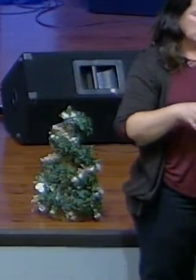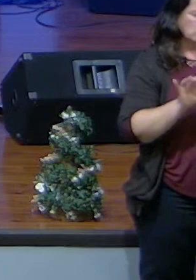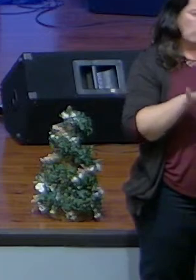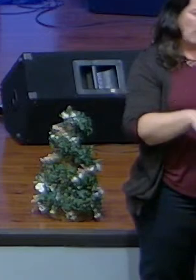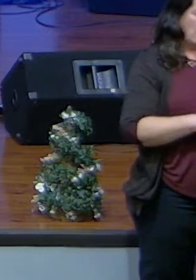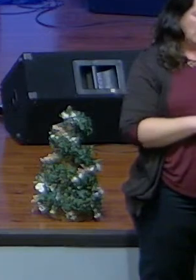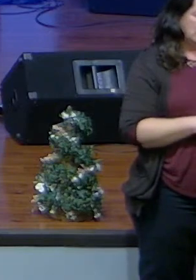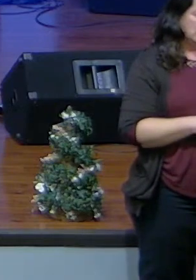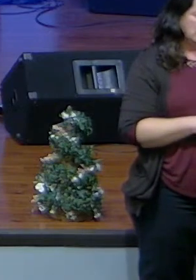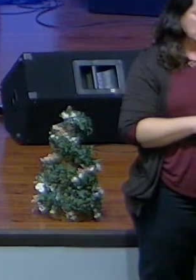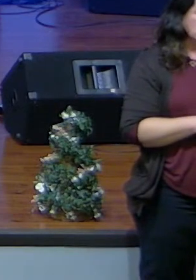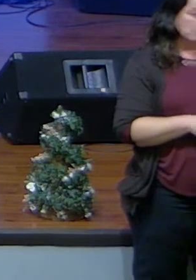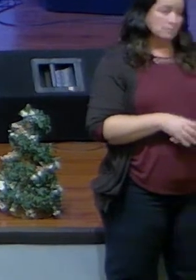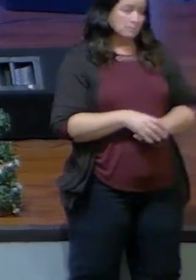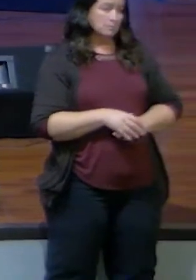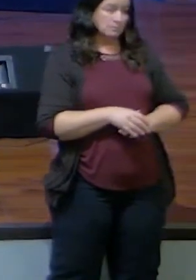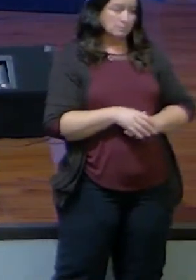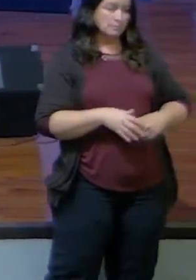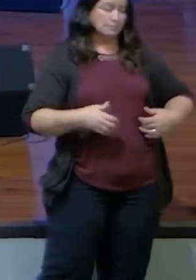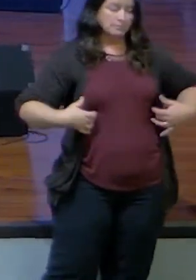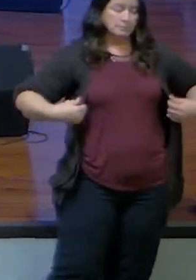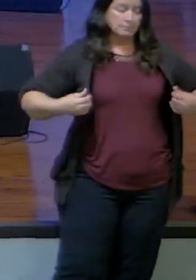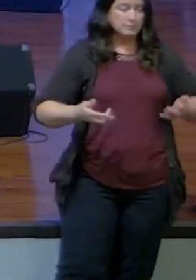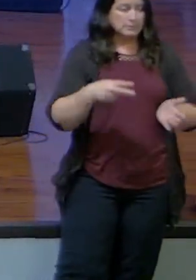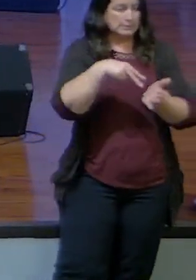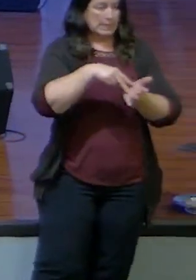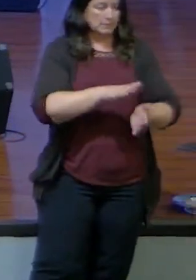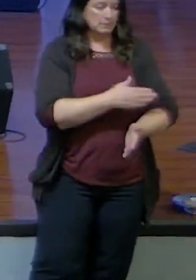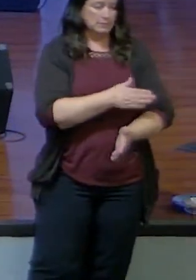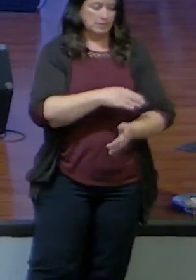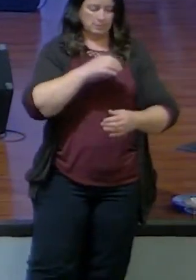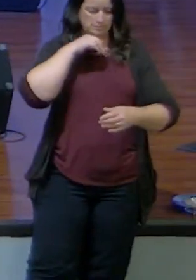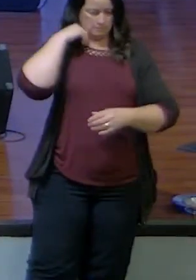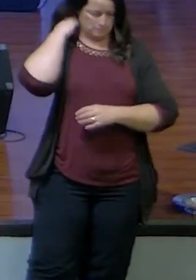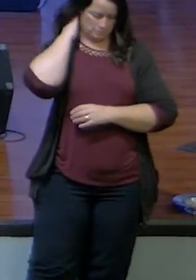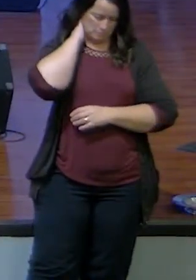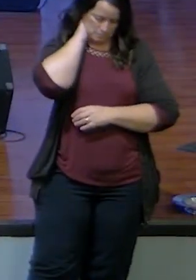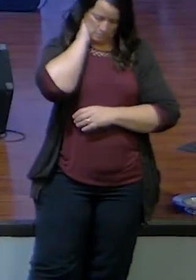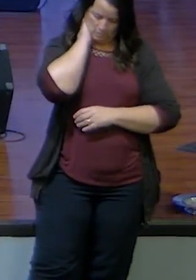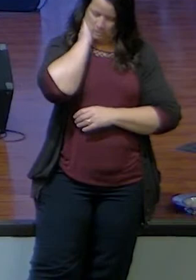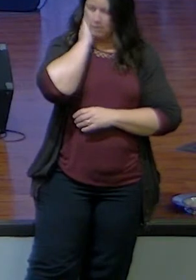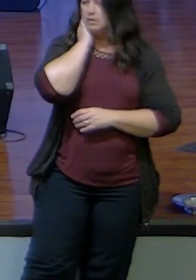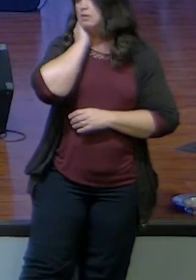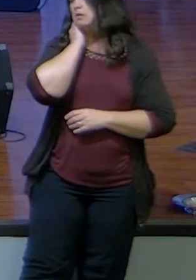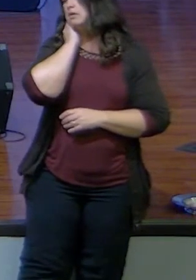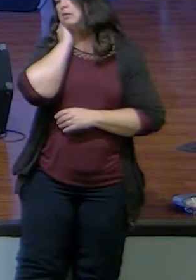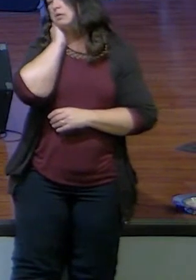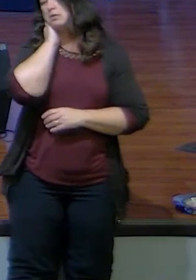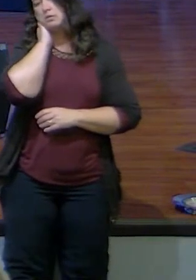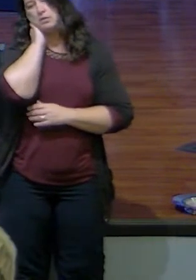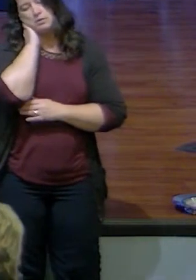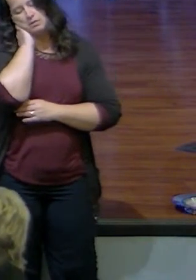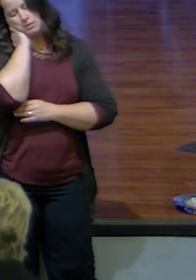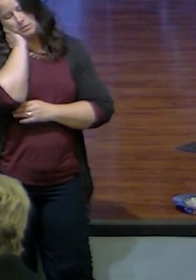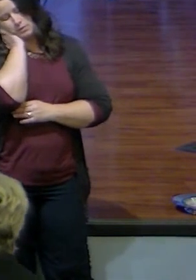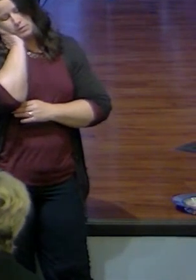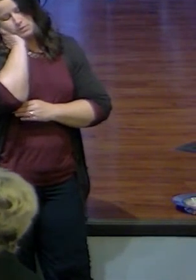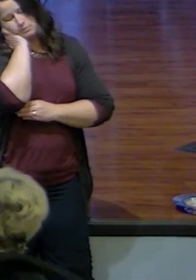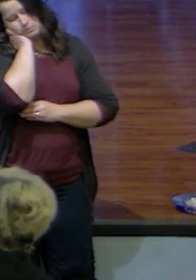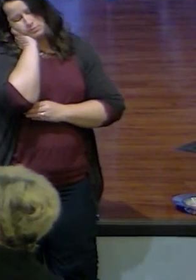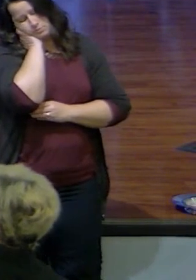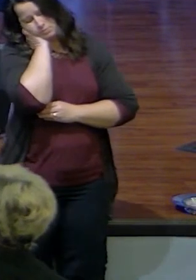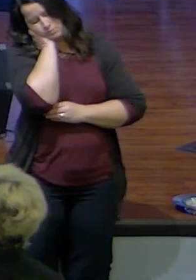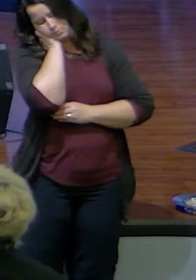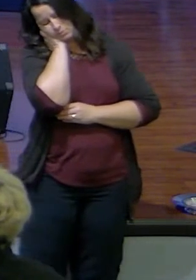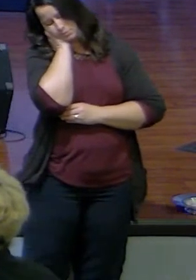invitation moment, all for the glory of King Jesus. Amen. Let's stand, let's sing one stanza. We have some Christian counselors here who will break off and pray with you right